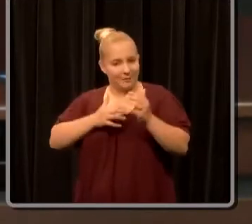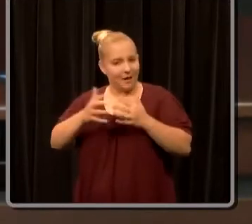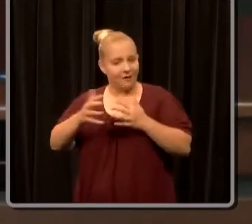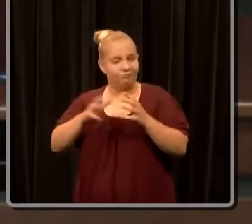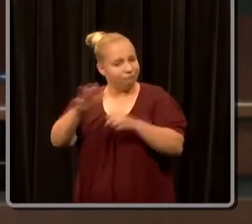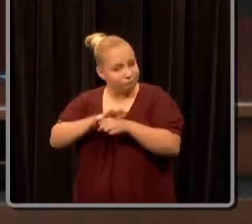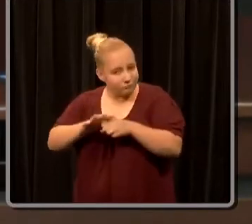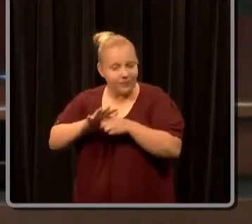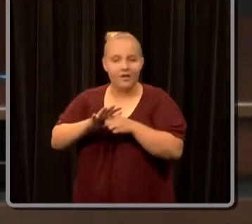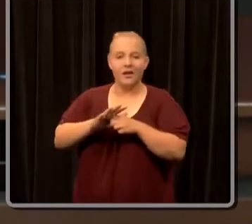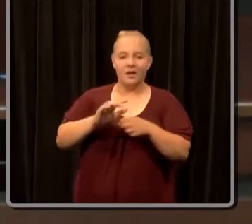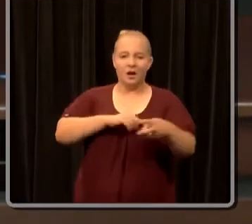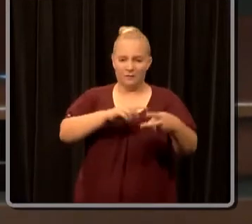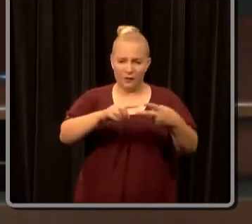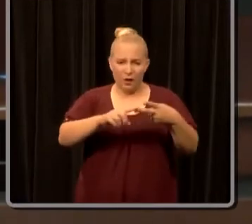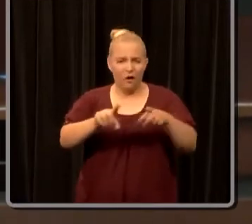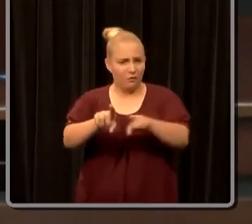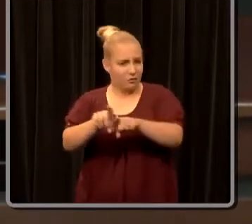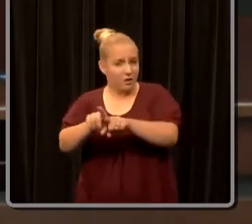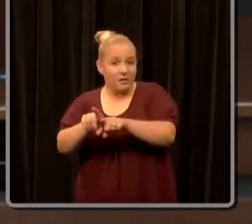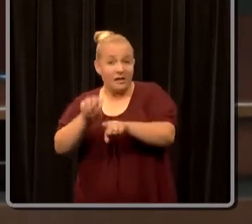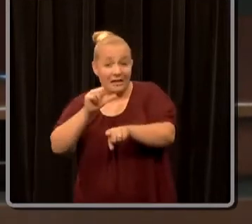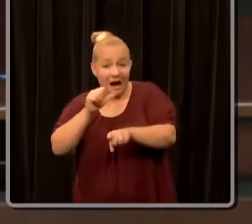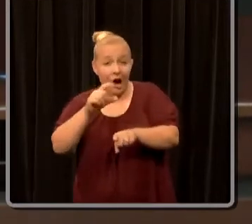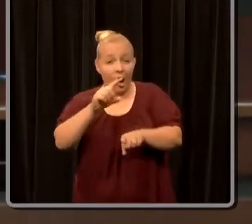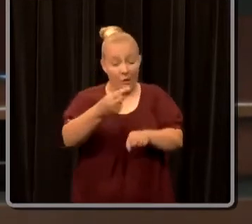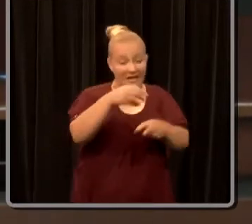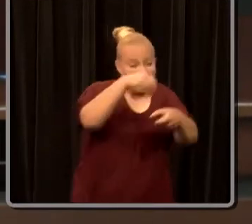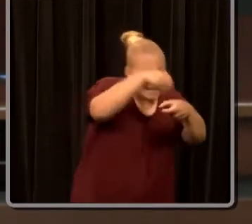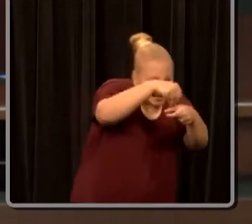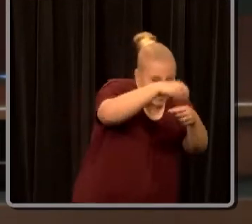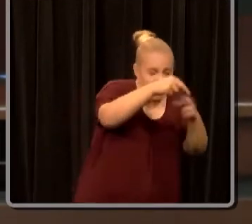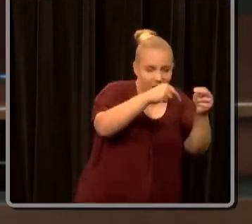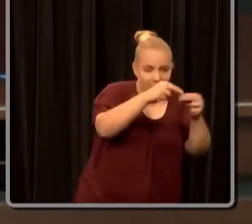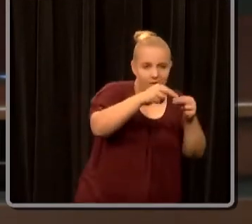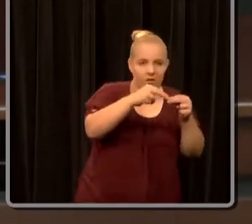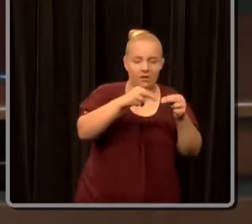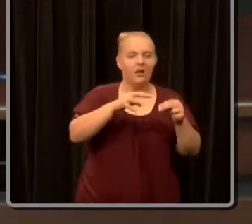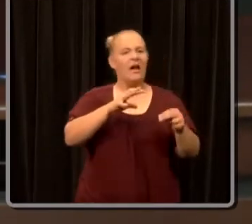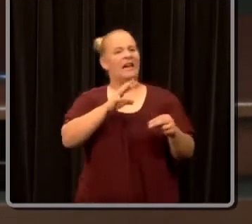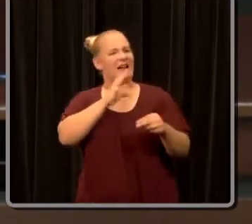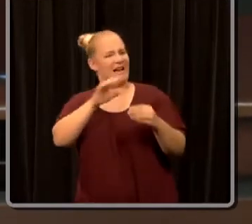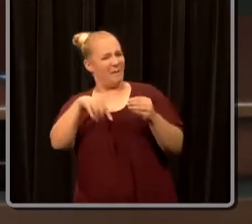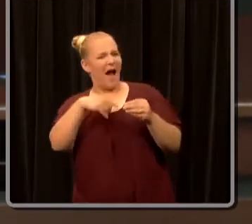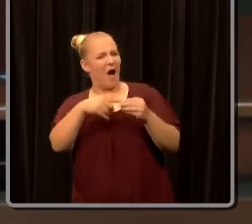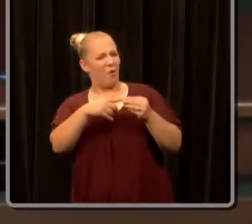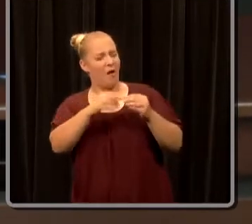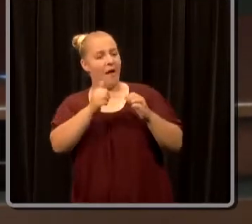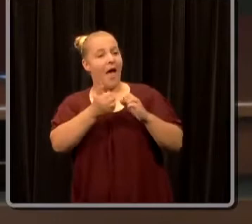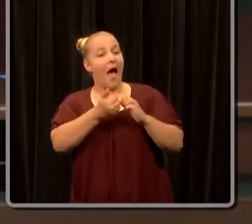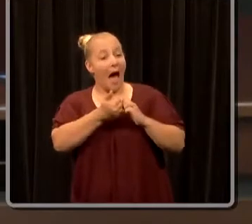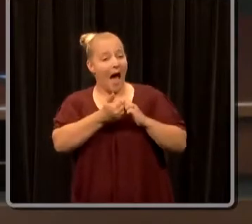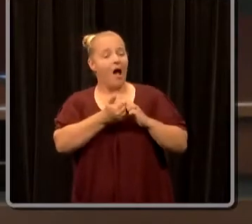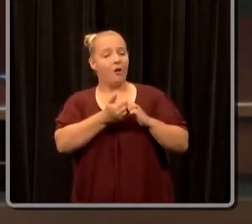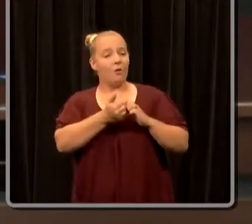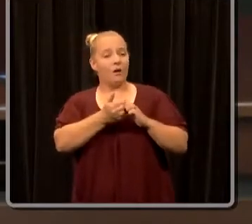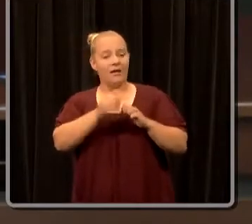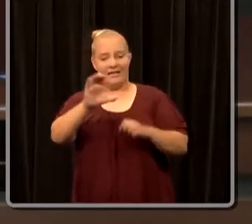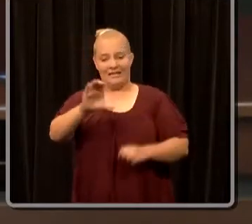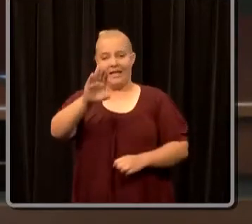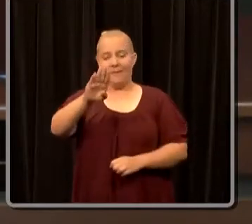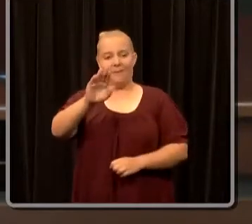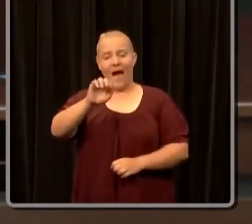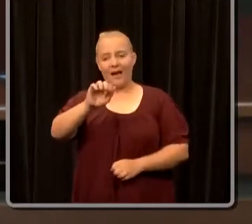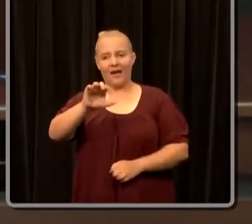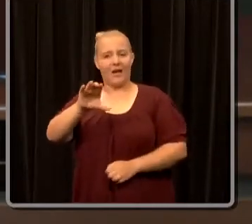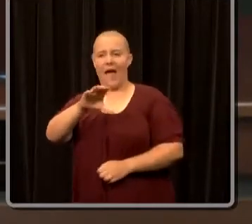with the wherever they were, is that it's not just in the buildings. You guys, can you talk a little bit about how it extends to the CBAC and the